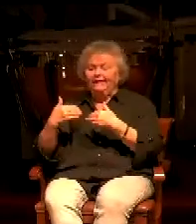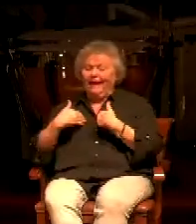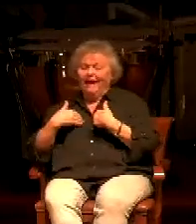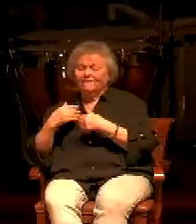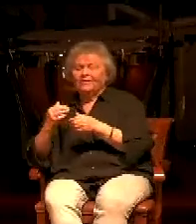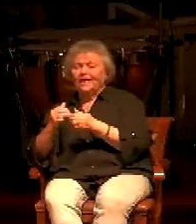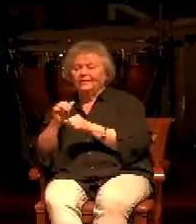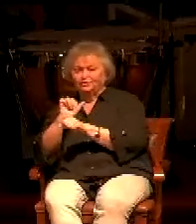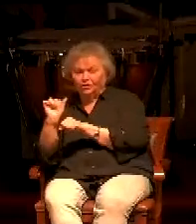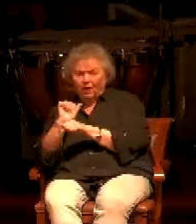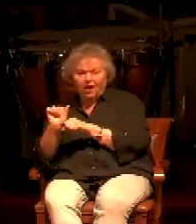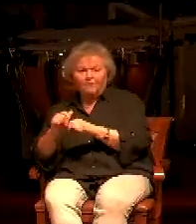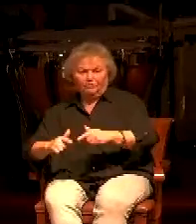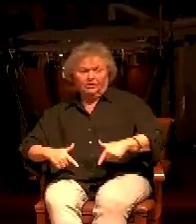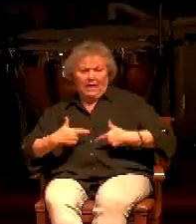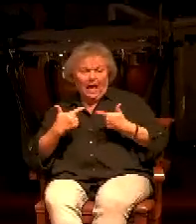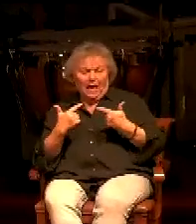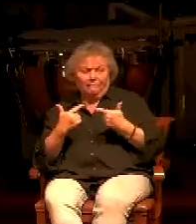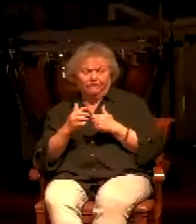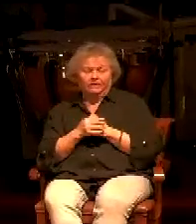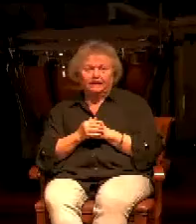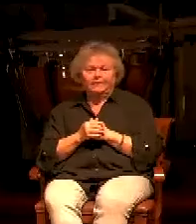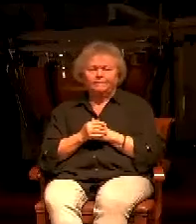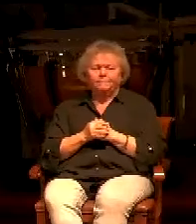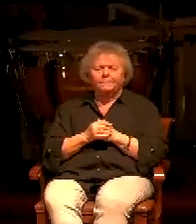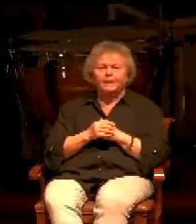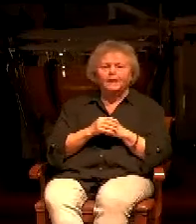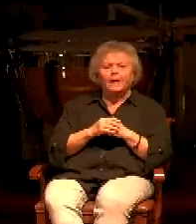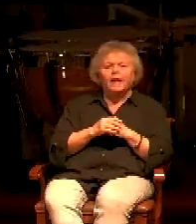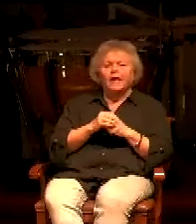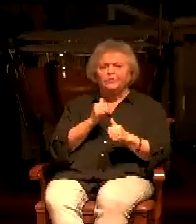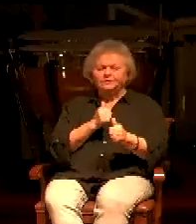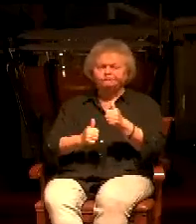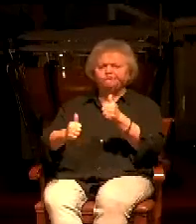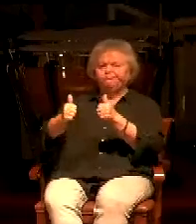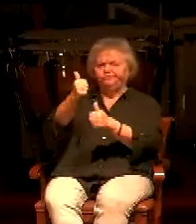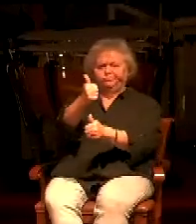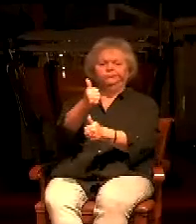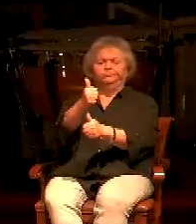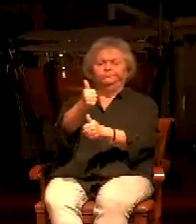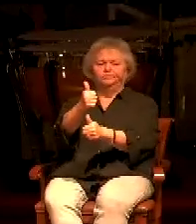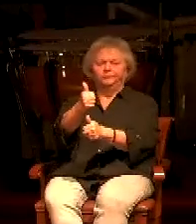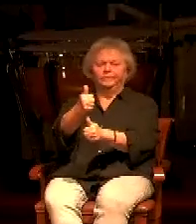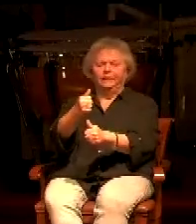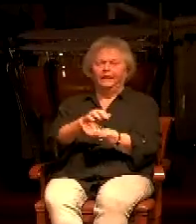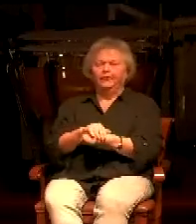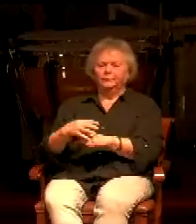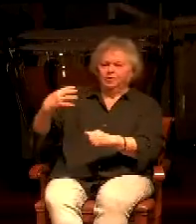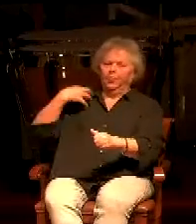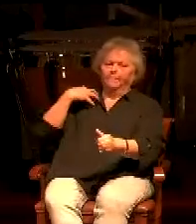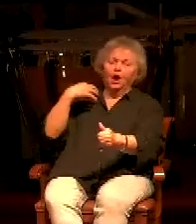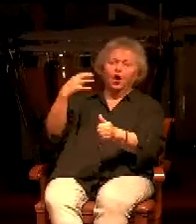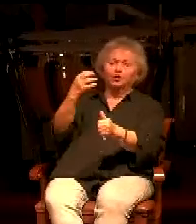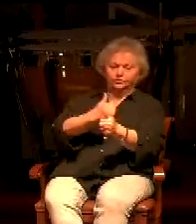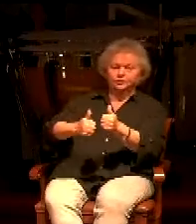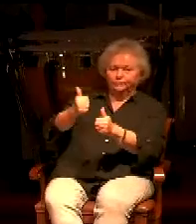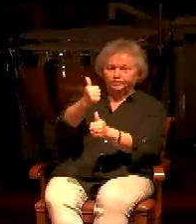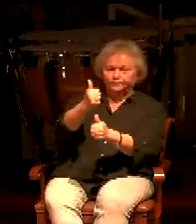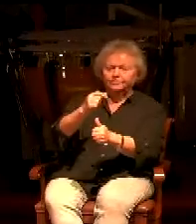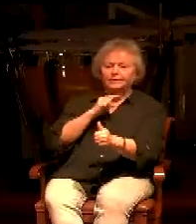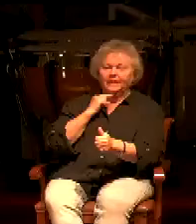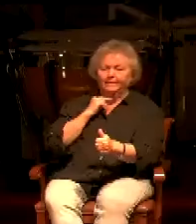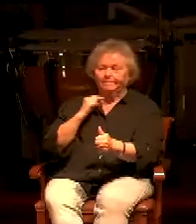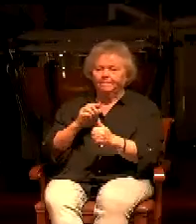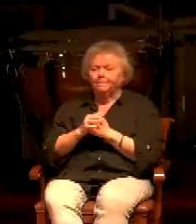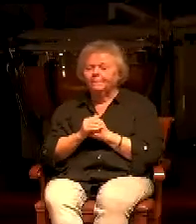court, he got to sit in the judgment seat, and he was kind of the supreme court judge, the head chief judge, if you will, of the Jewish court.